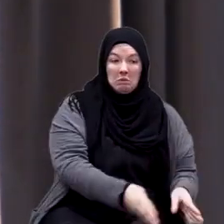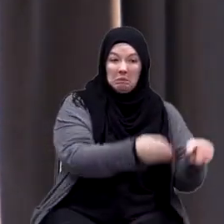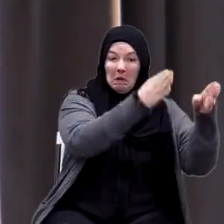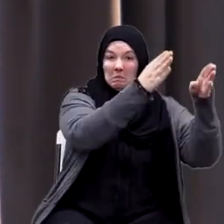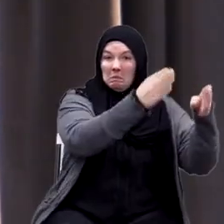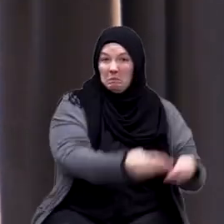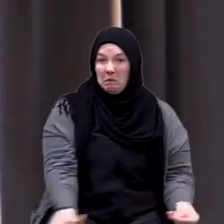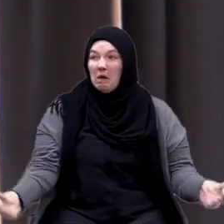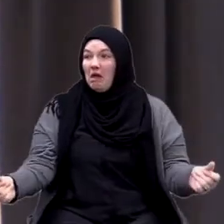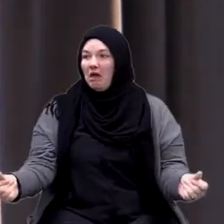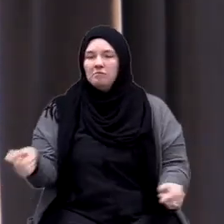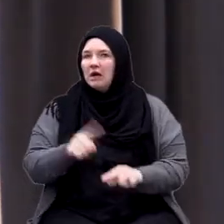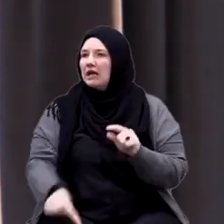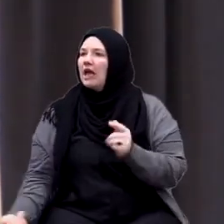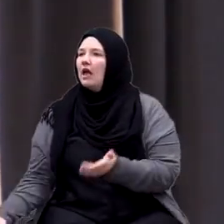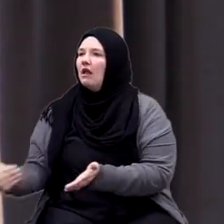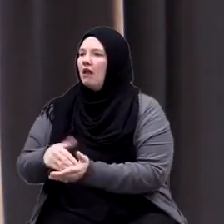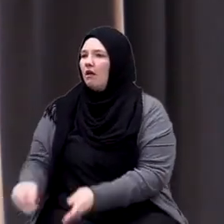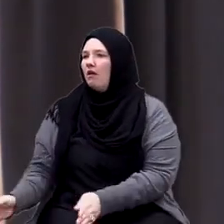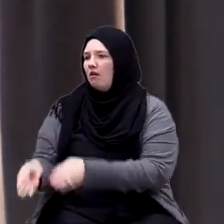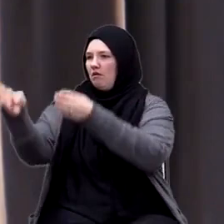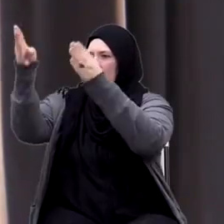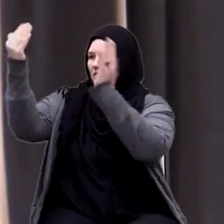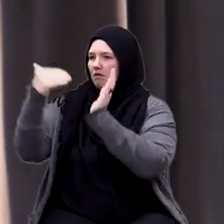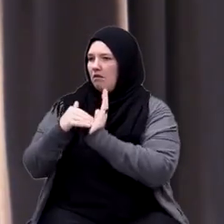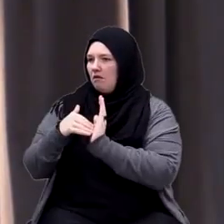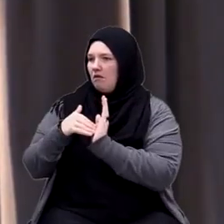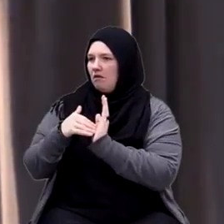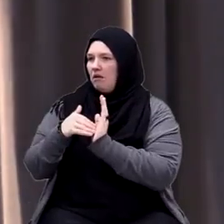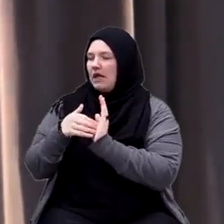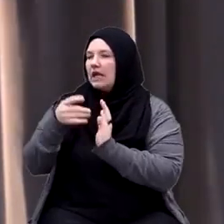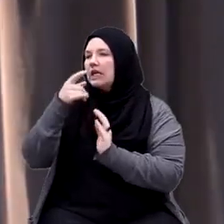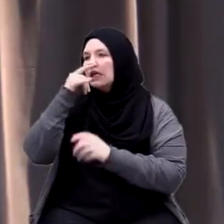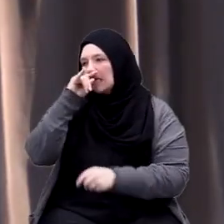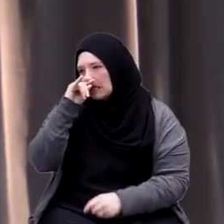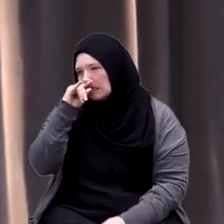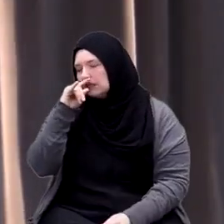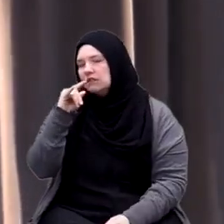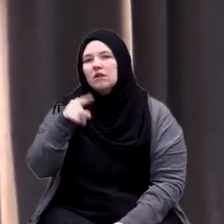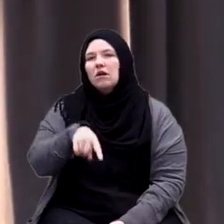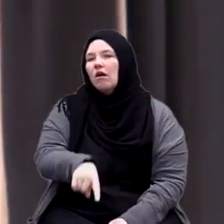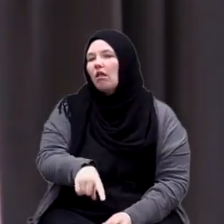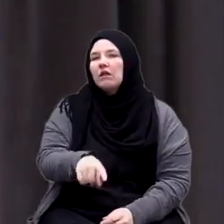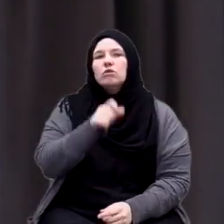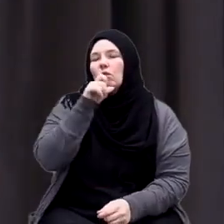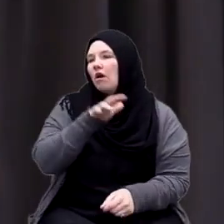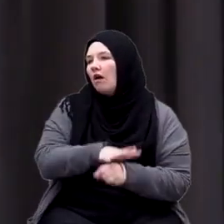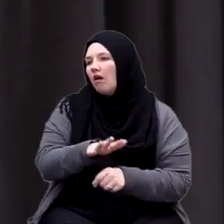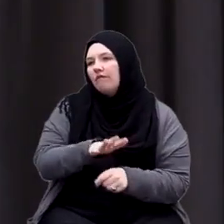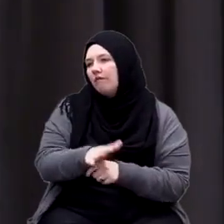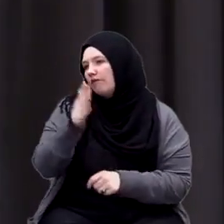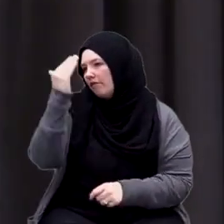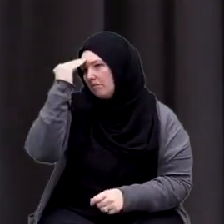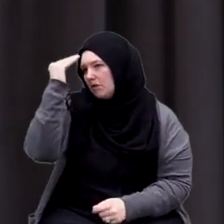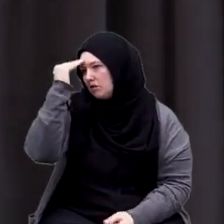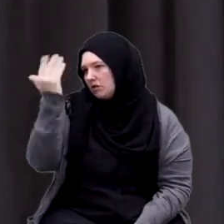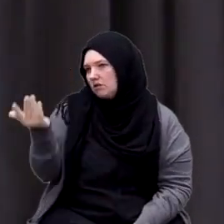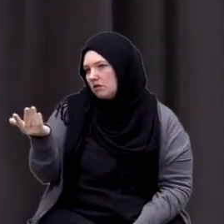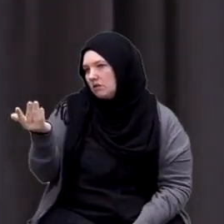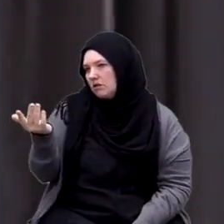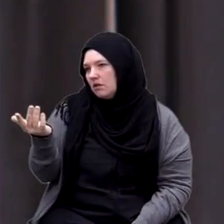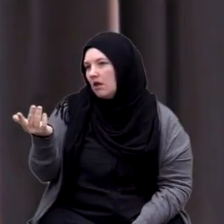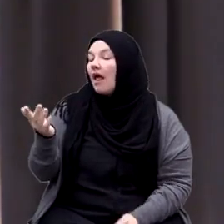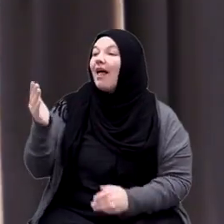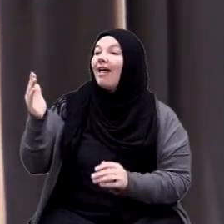being? Our children are worse off when it comes to information than the Arab